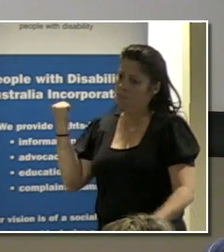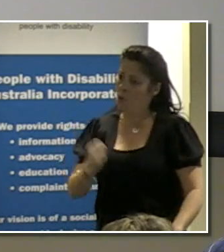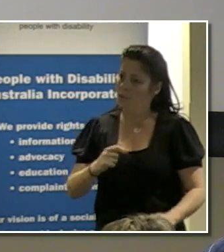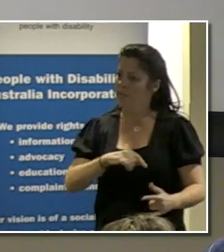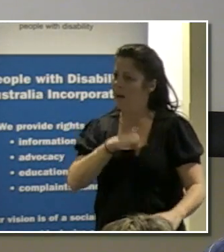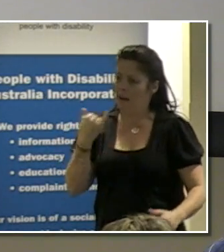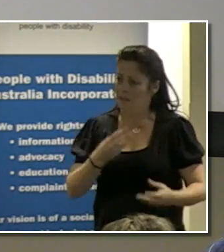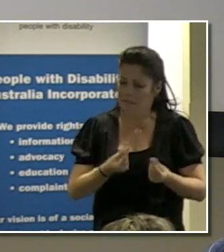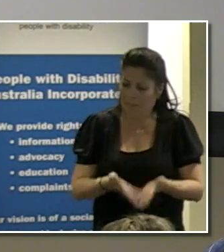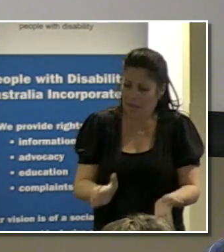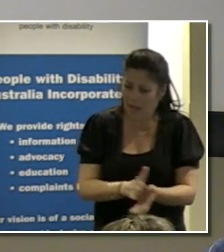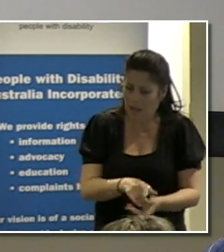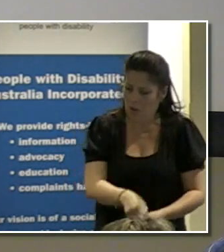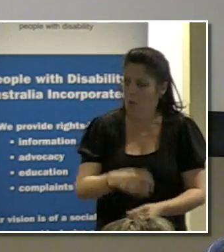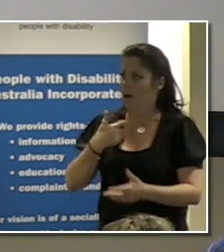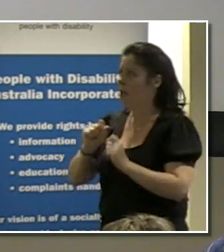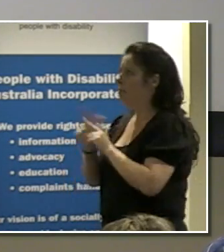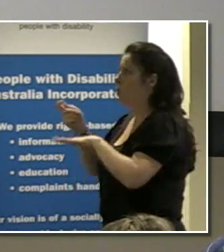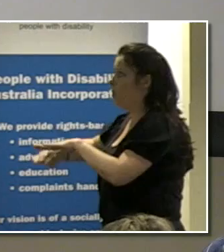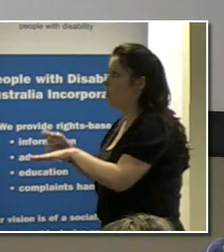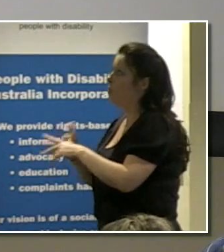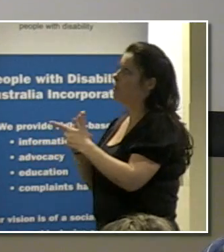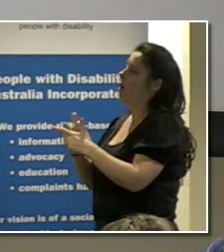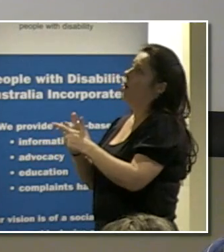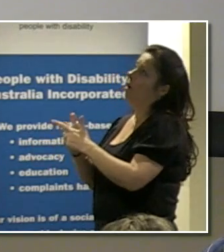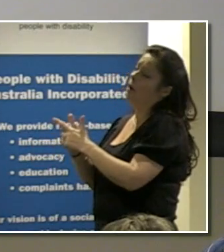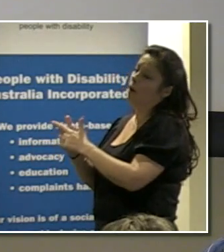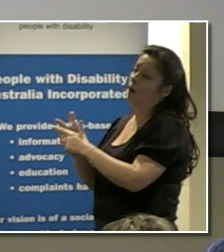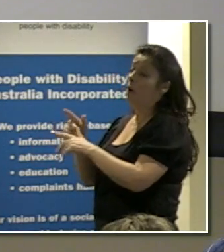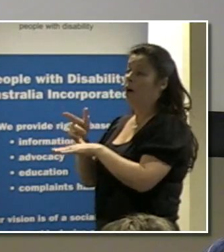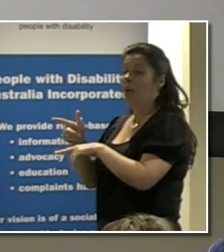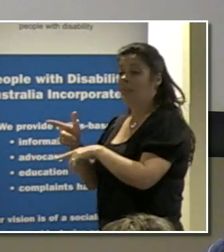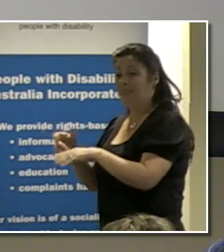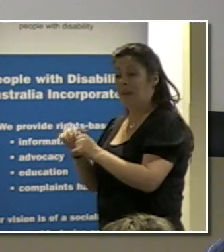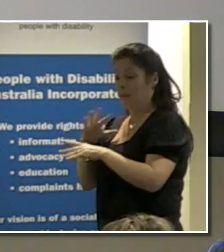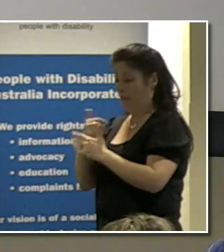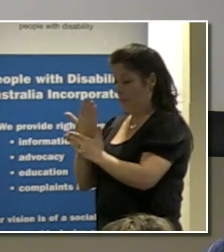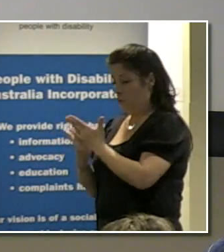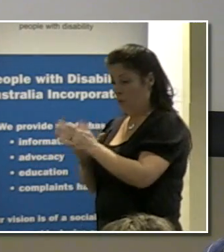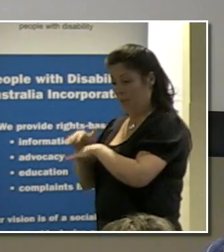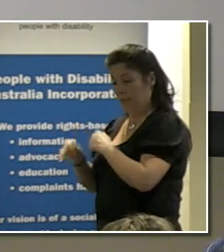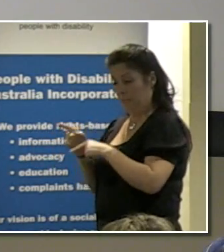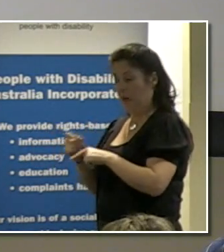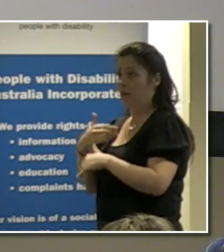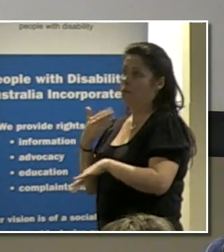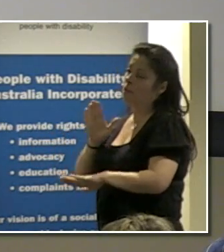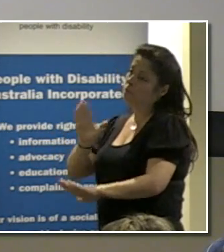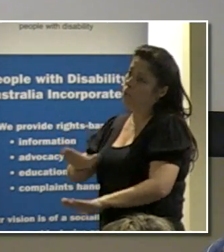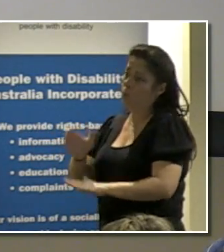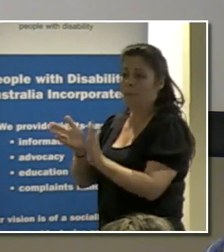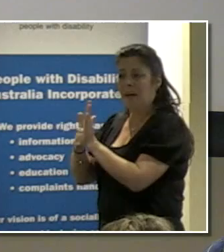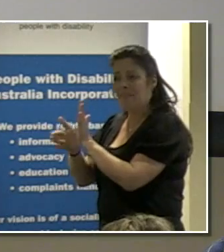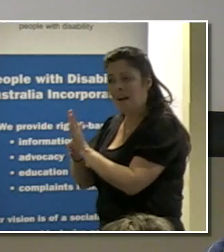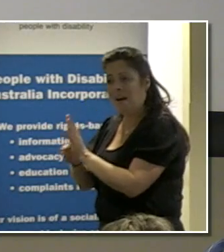then walks into a paid interview, and the story becomes about her pain. And in fact, this is a murder. And we should be